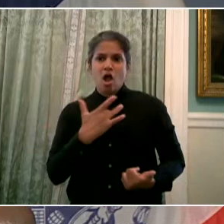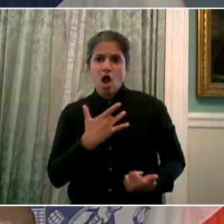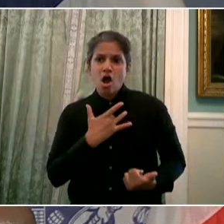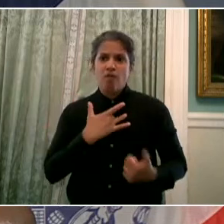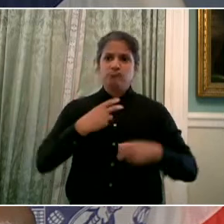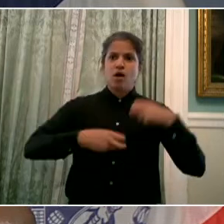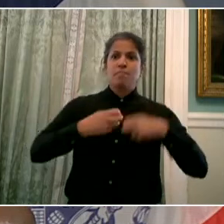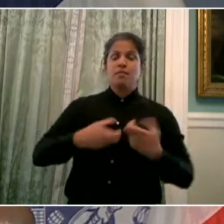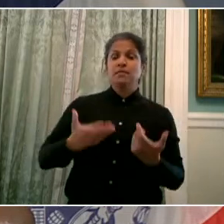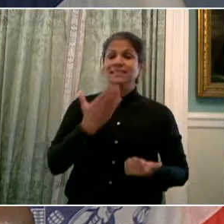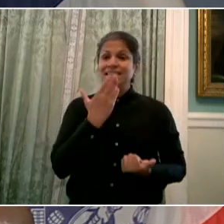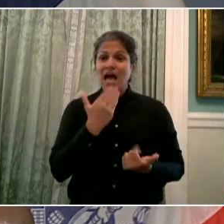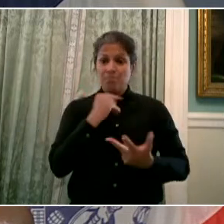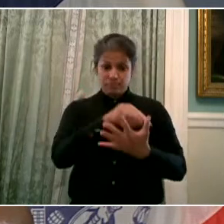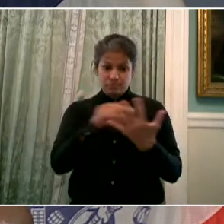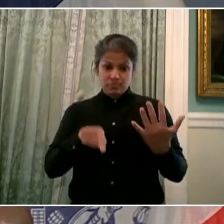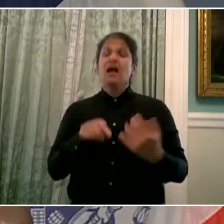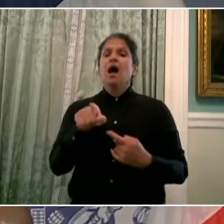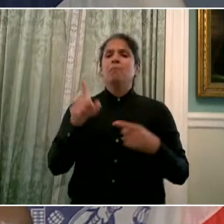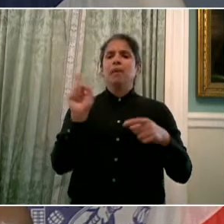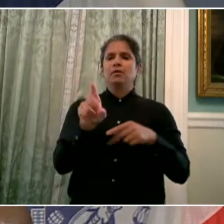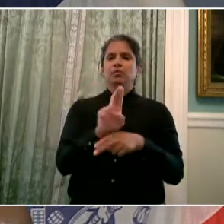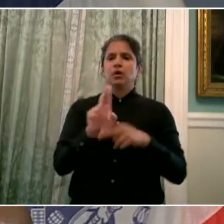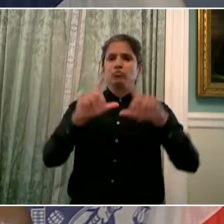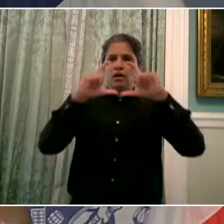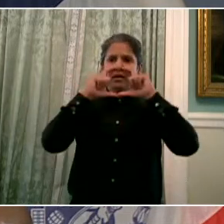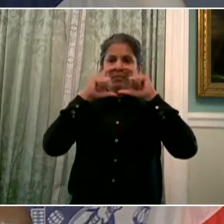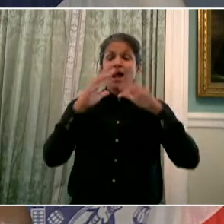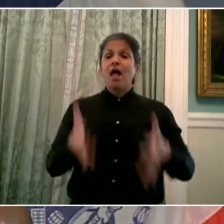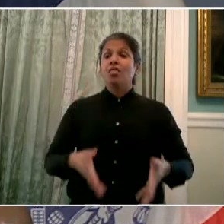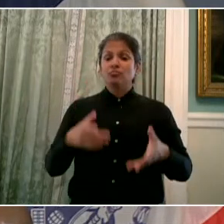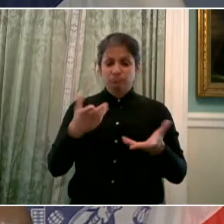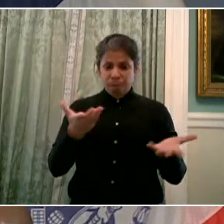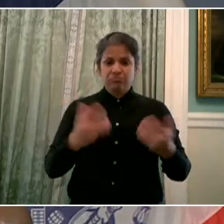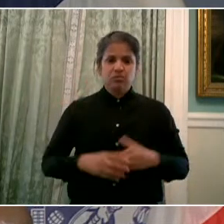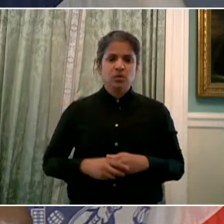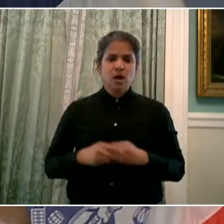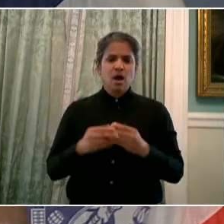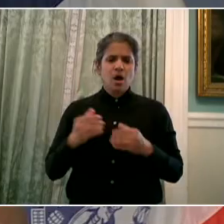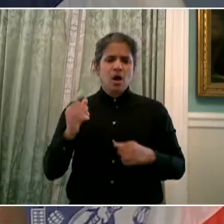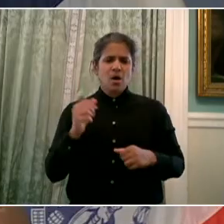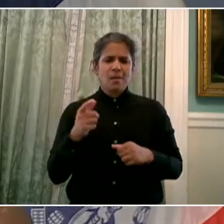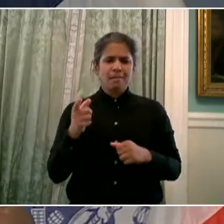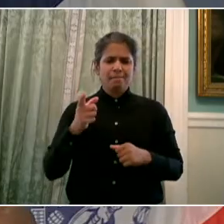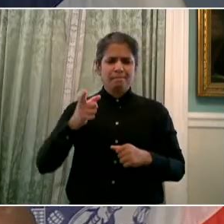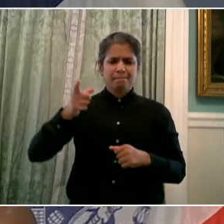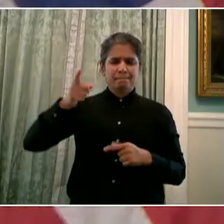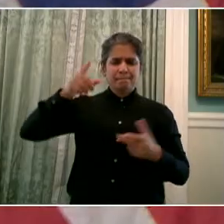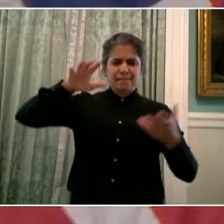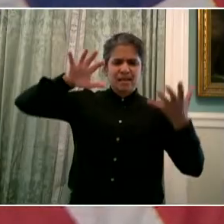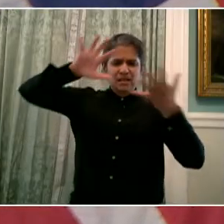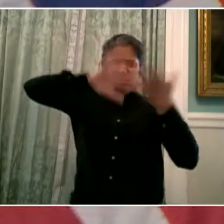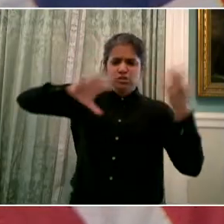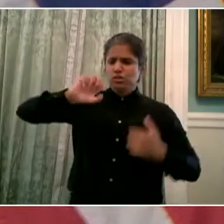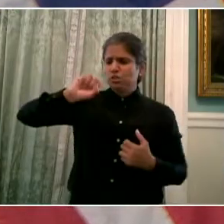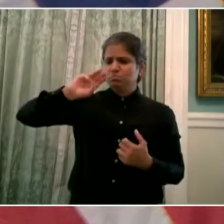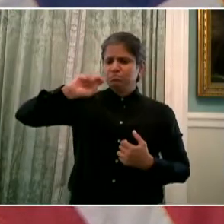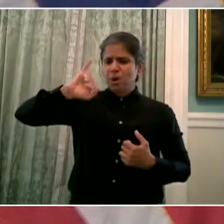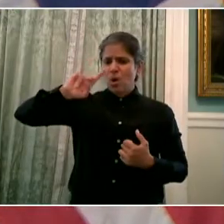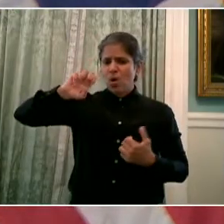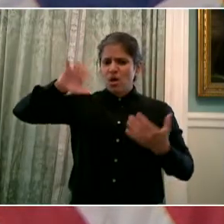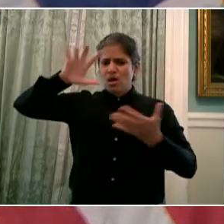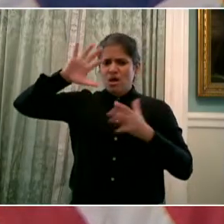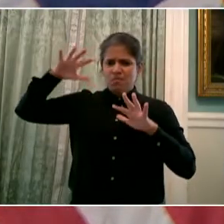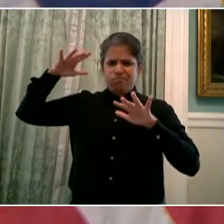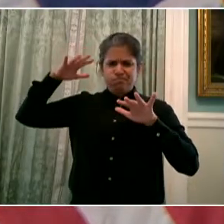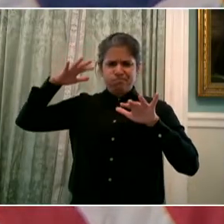this is supposed to scheduled to come in when? So we're looking at this possibly coming in sometime later this evening, overnight. Again, very hard to predict.